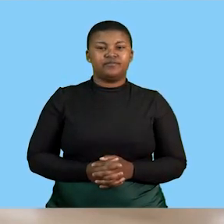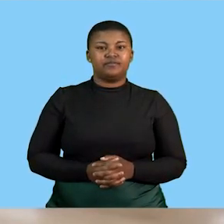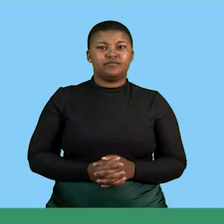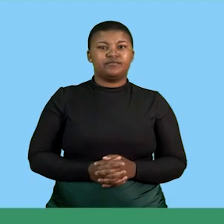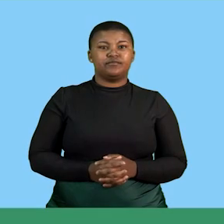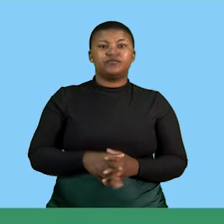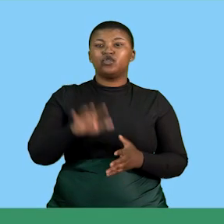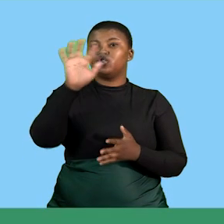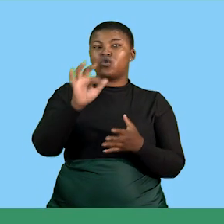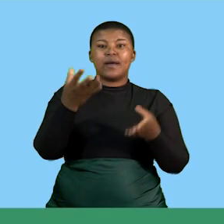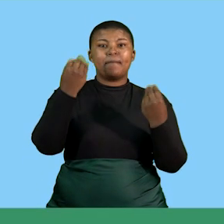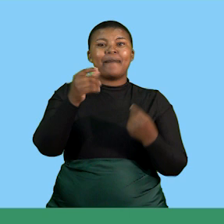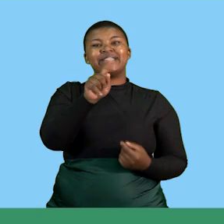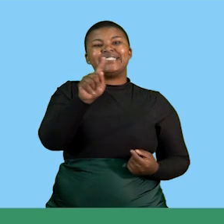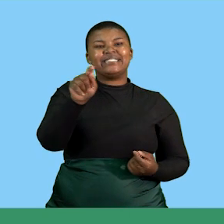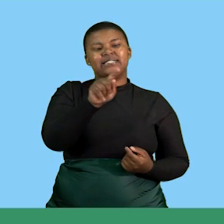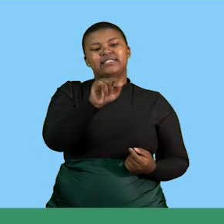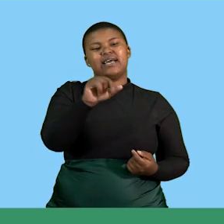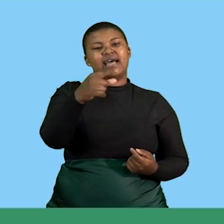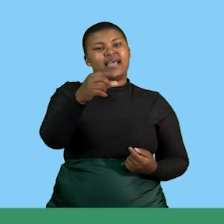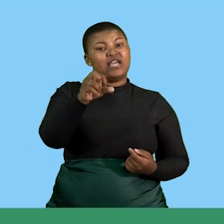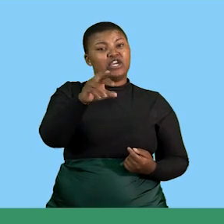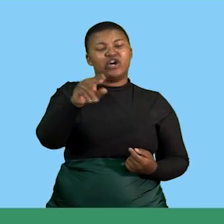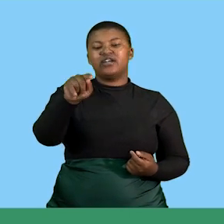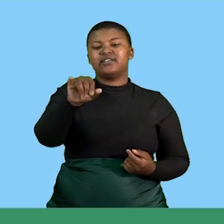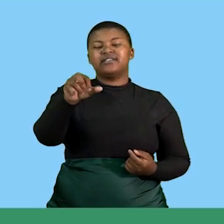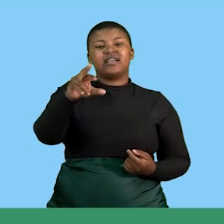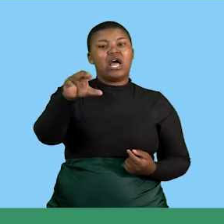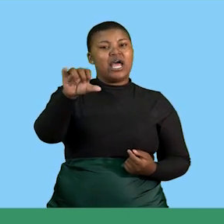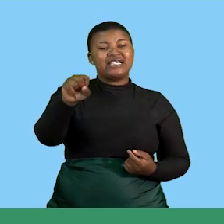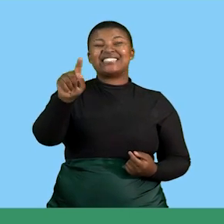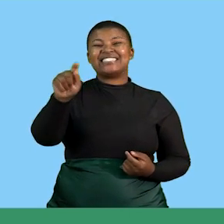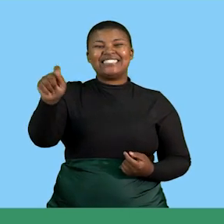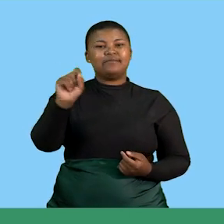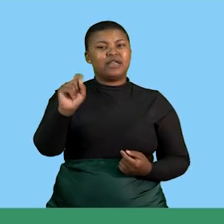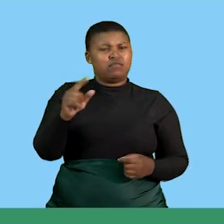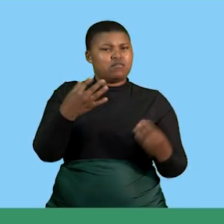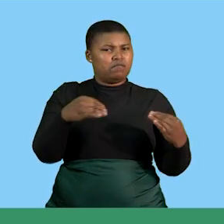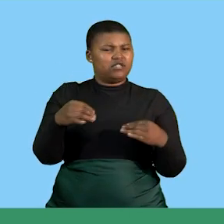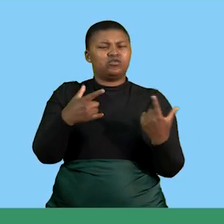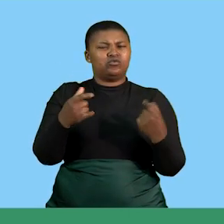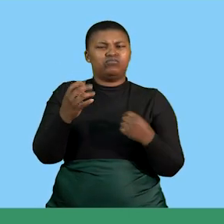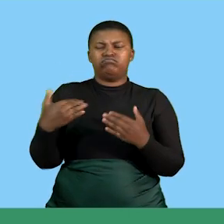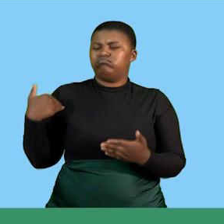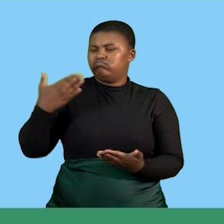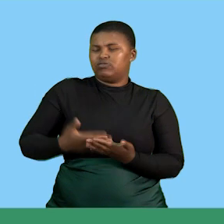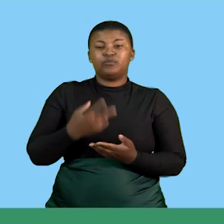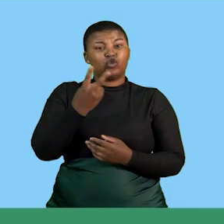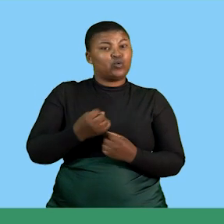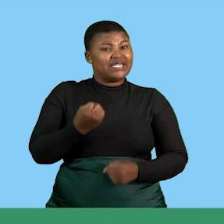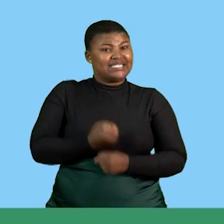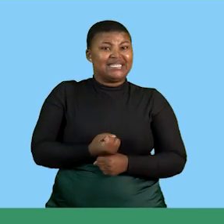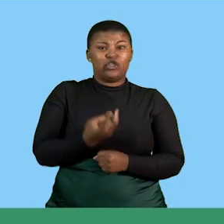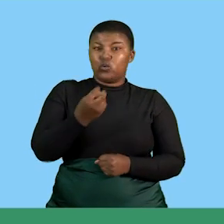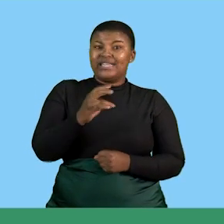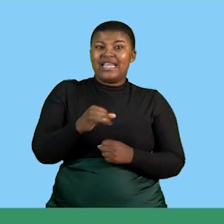given, Tiger Tires. Tiger Tires is a dealership that has been in business for 20 years. Recently, a